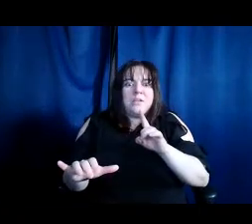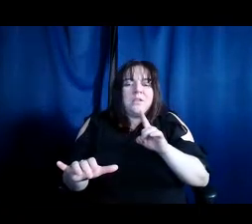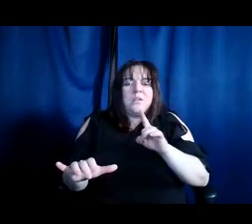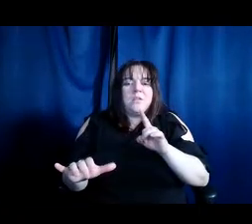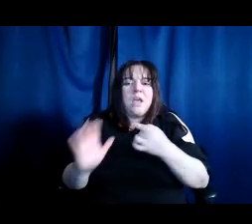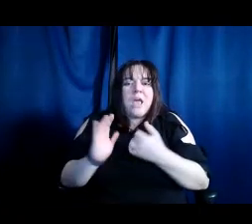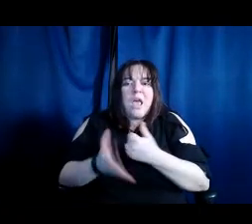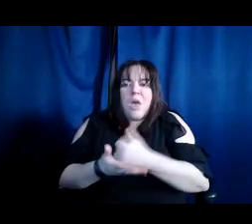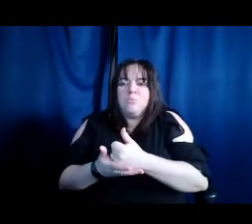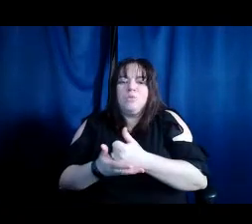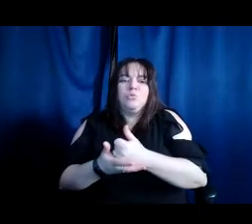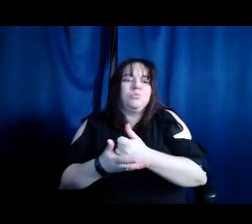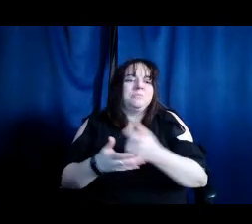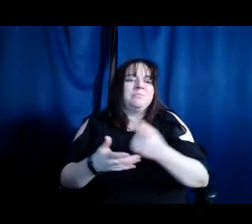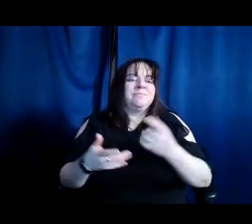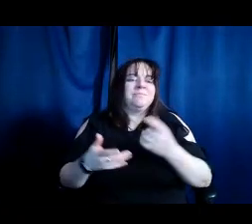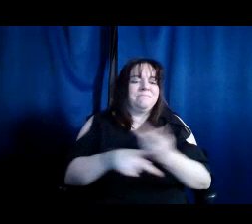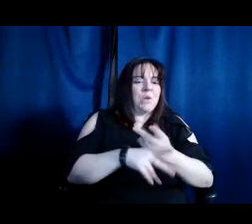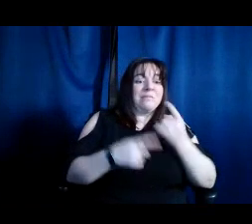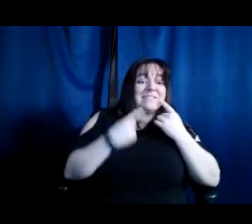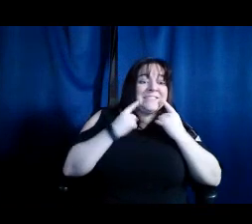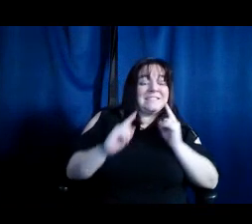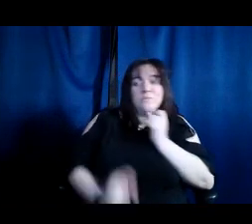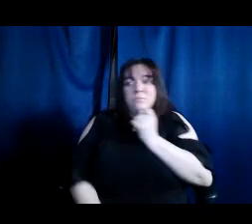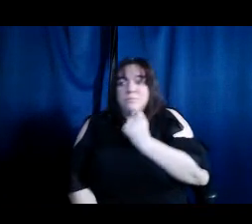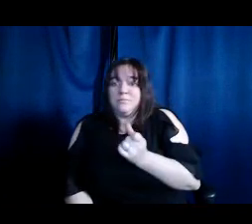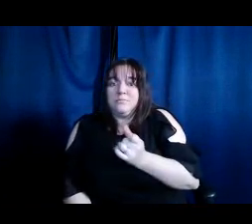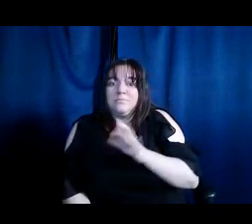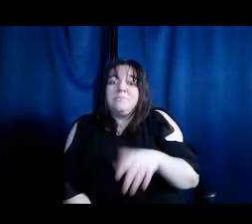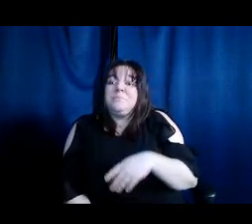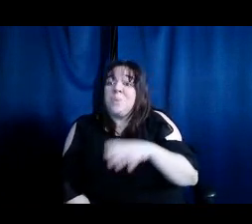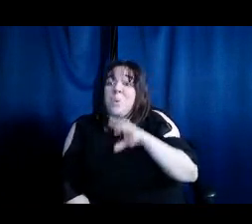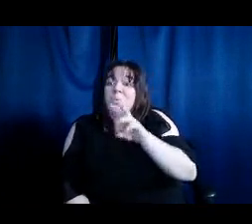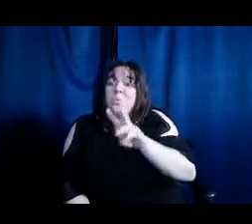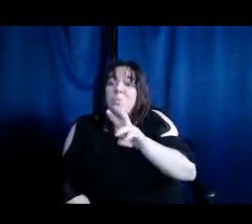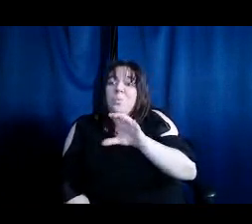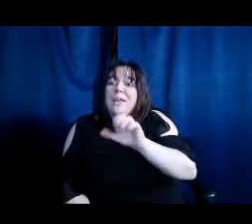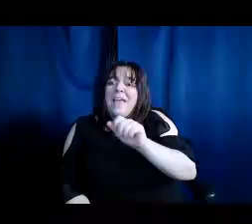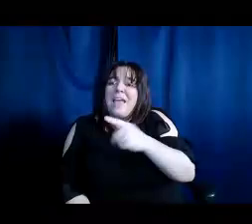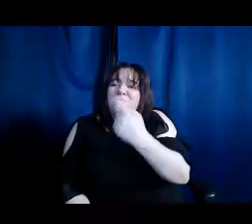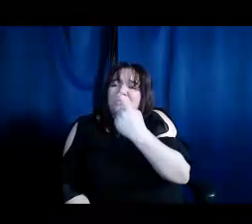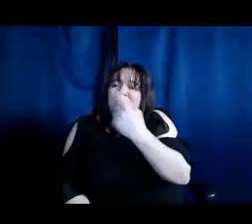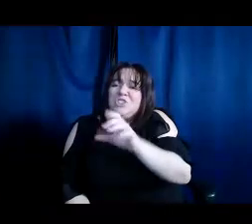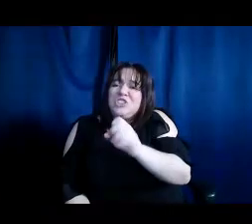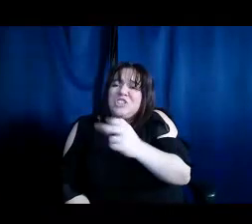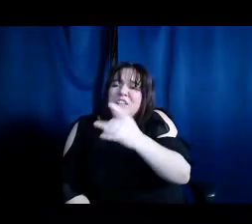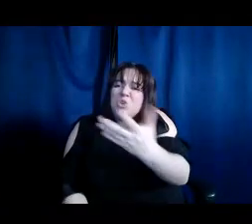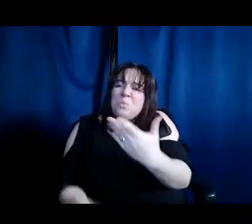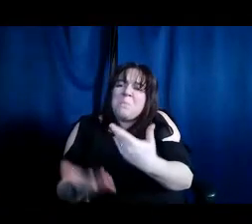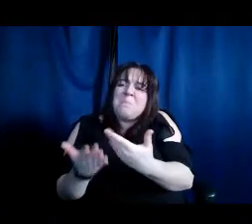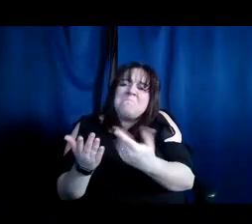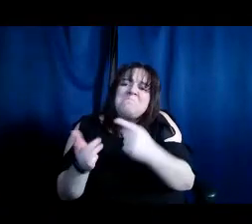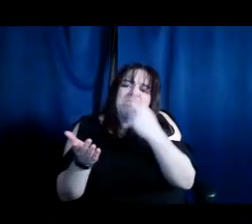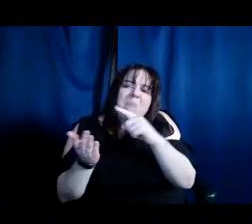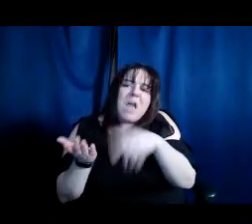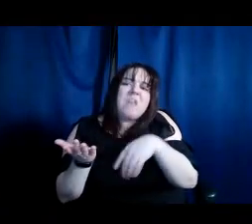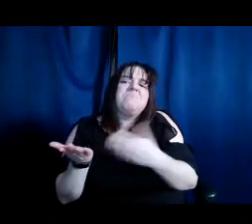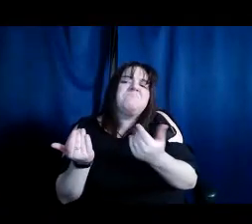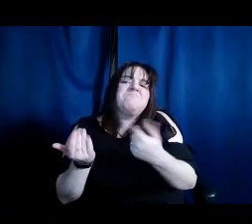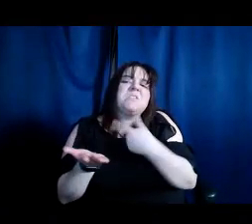not. And Shelly, can you tell us more about WCAG? Sure. WCAG is an international